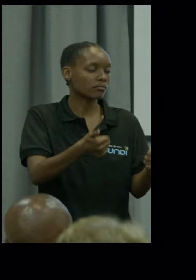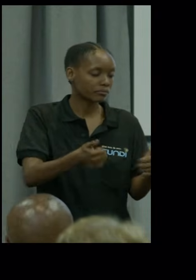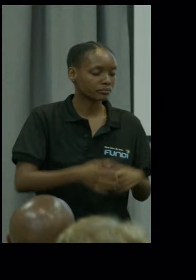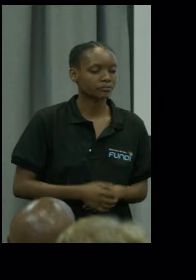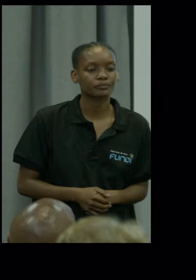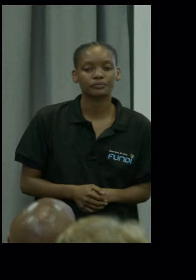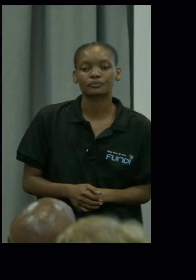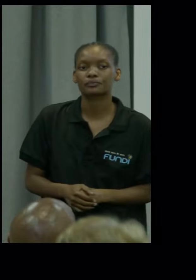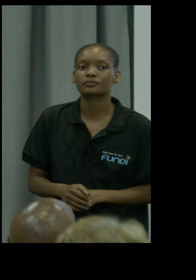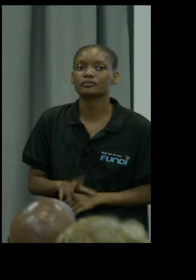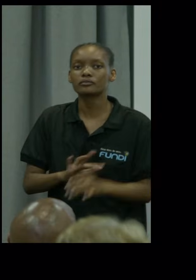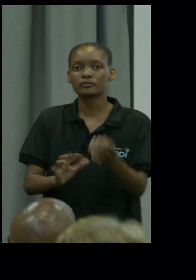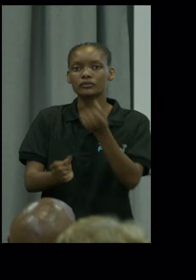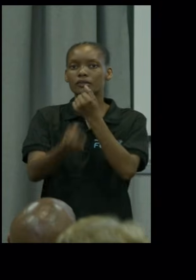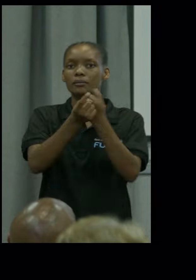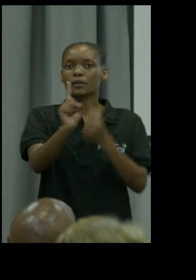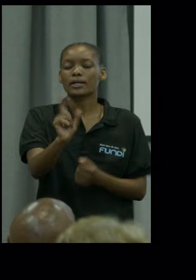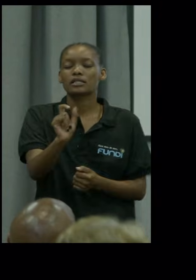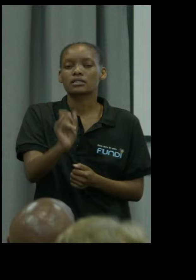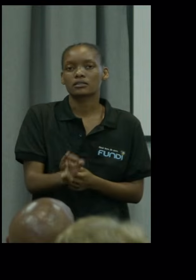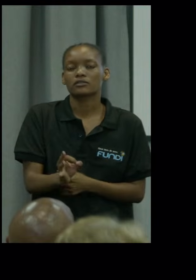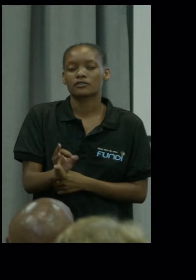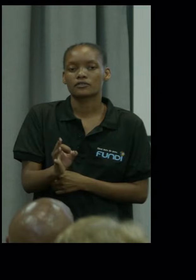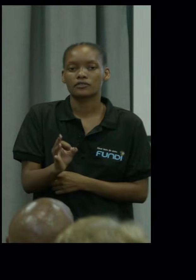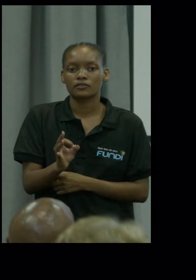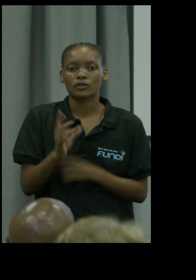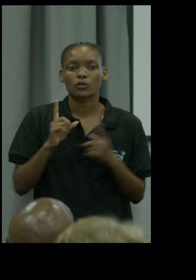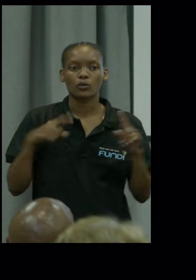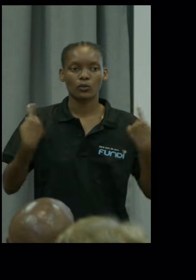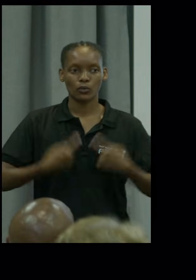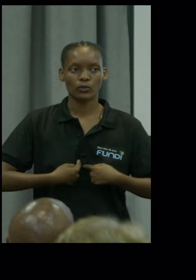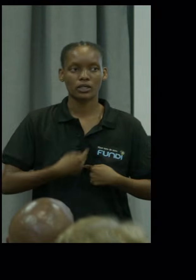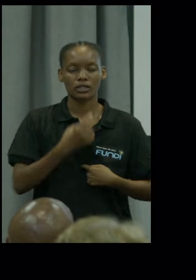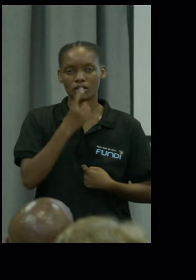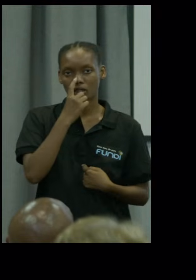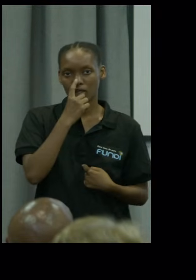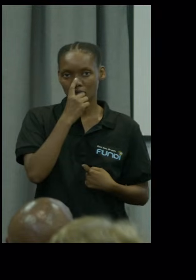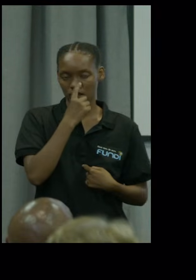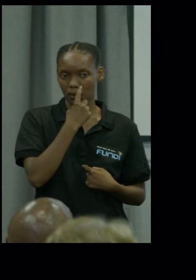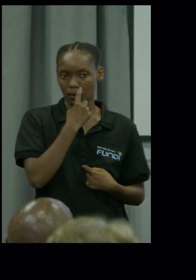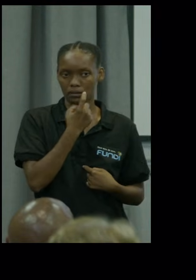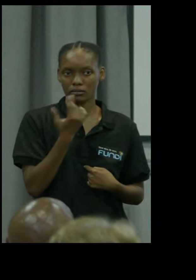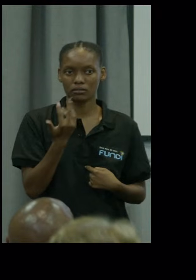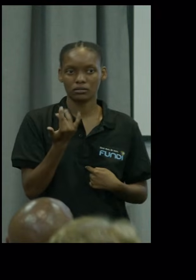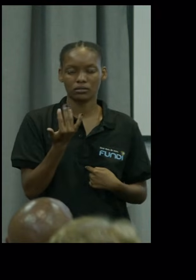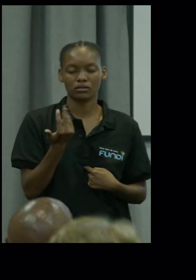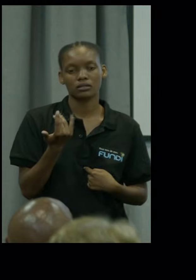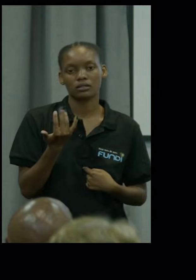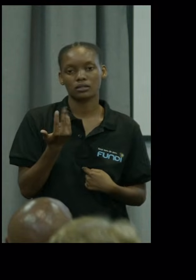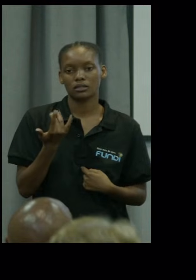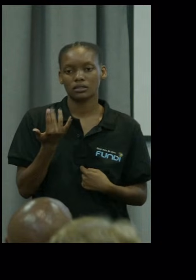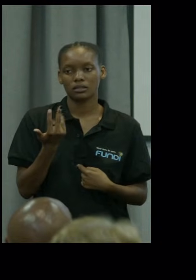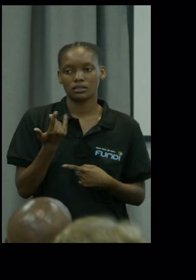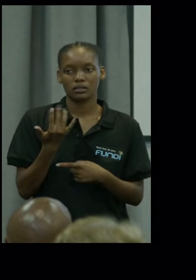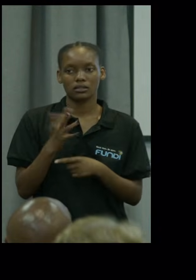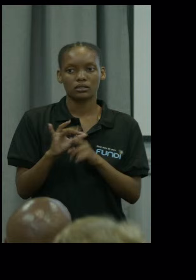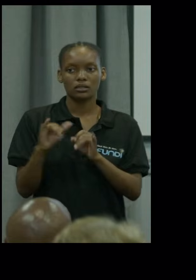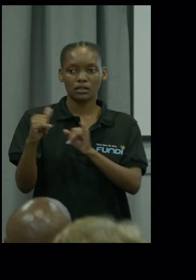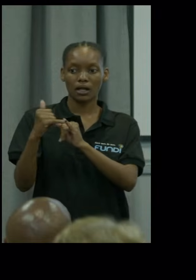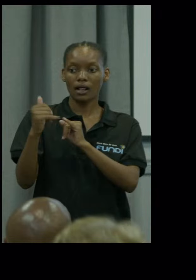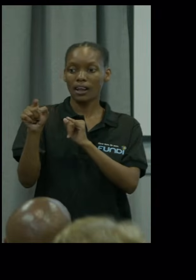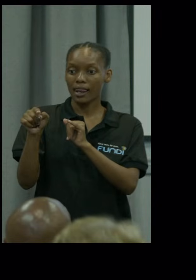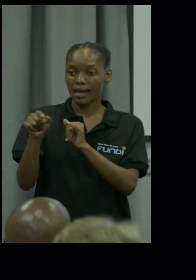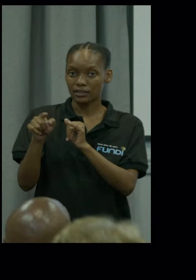So what happens if we do kind of trend lines, so lines following